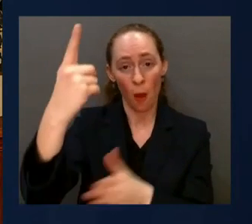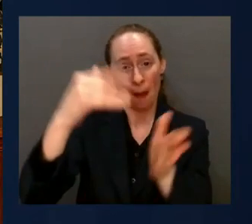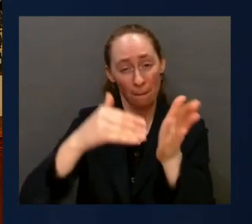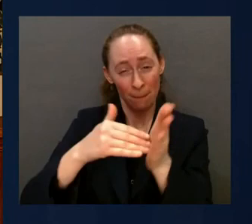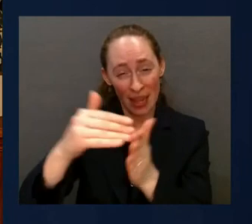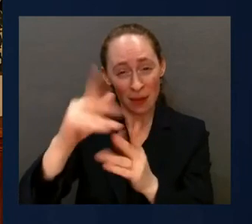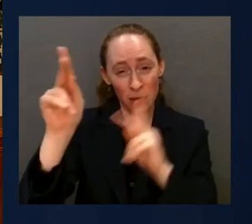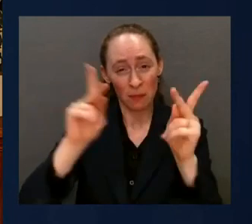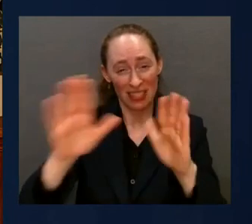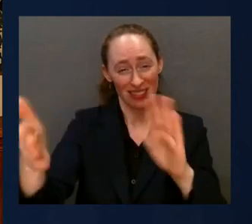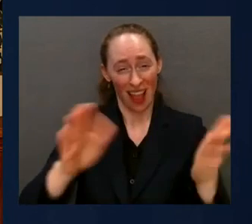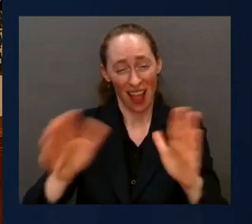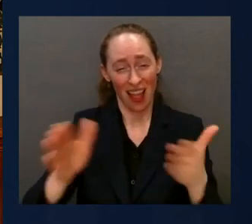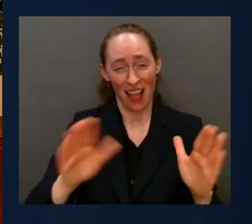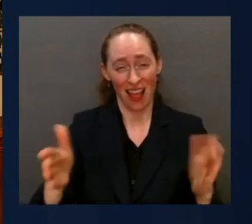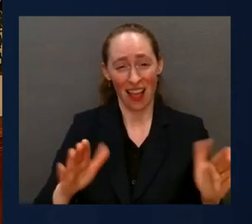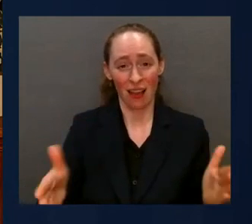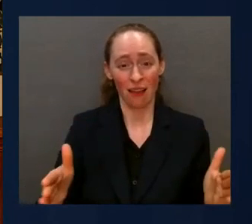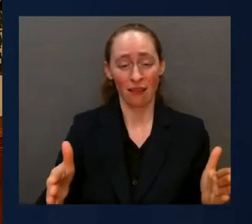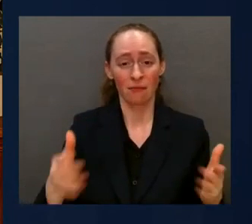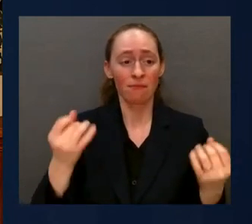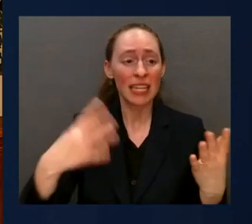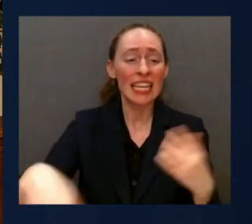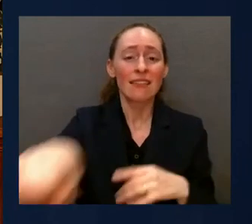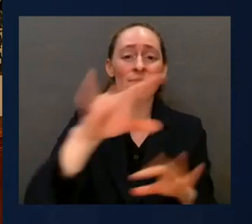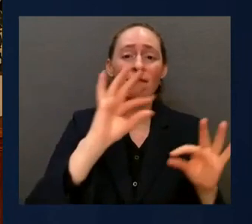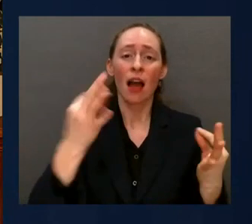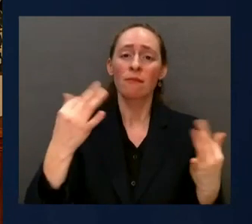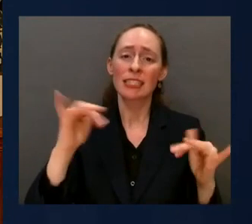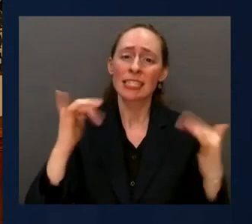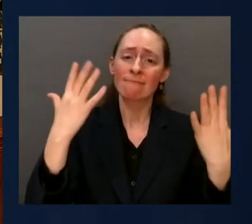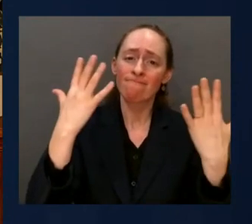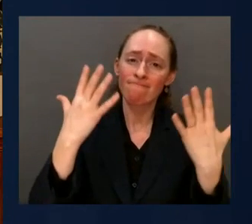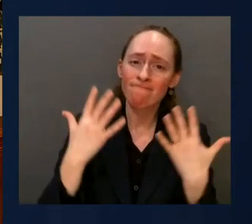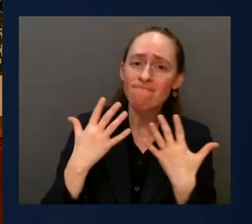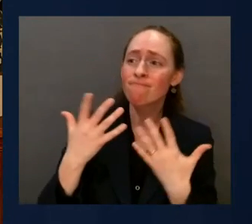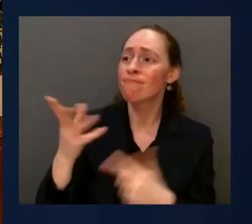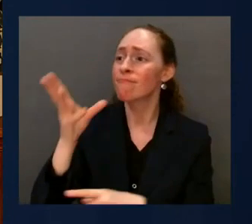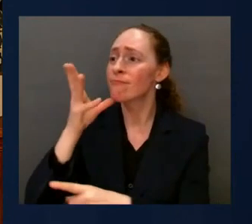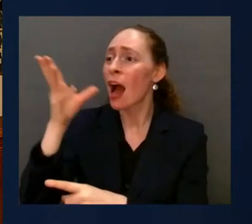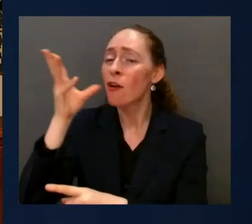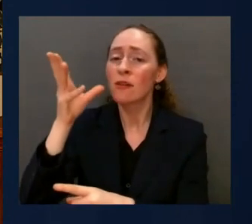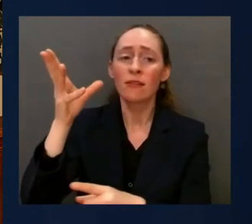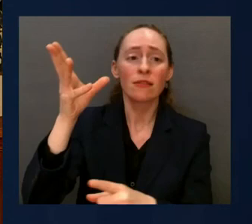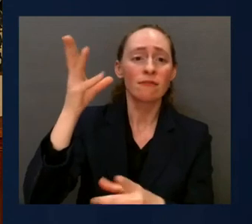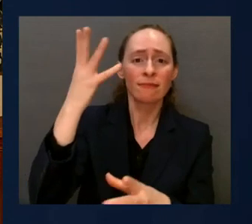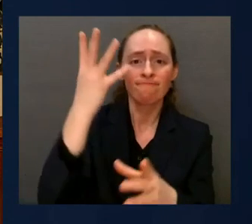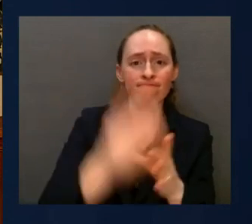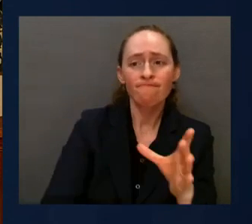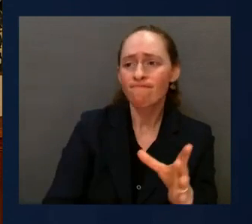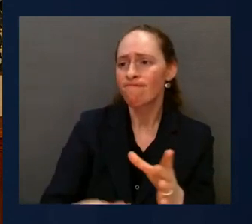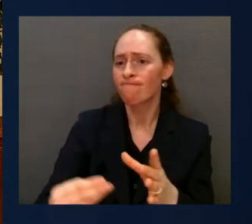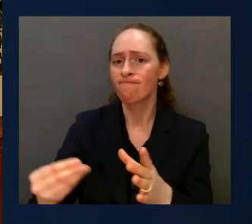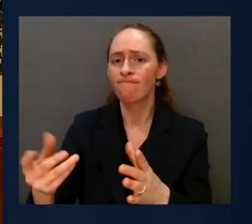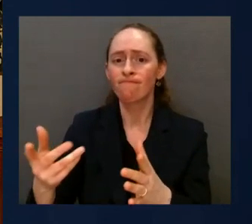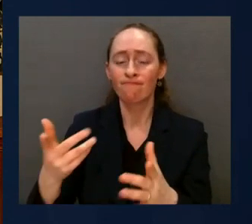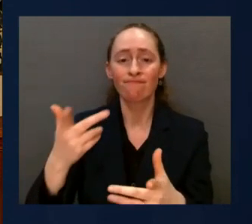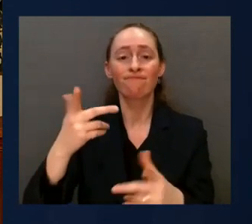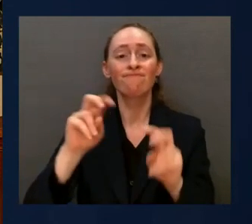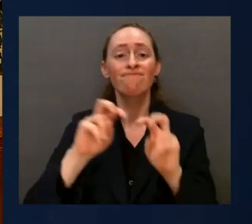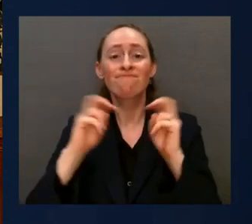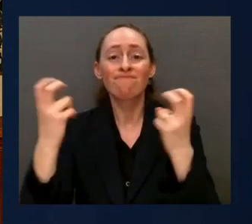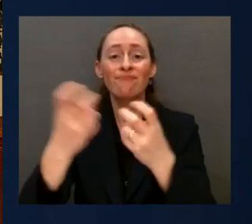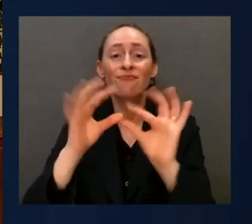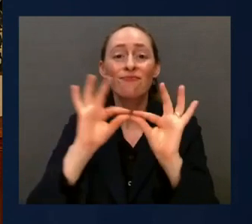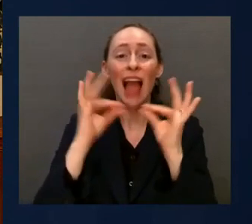children orphaned, empty chairs at the dining room table constantly reminding you that she used to sit there.